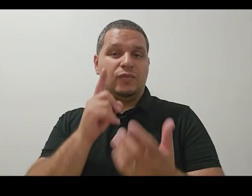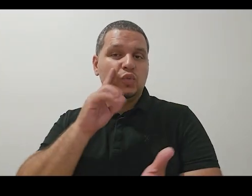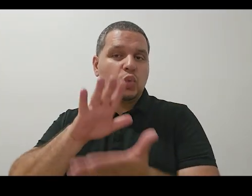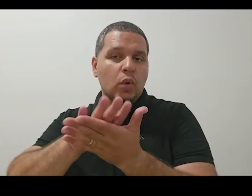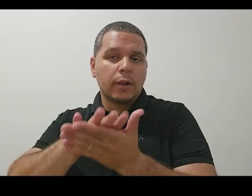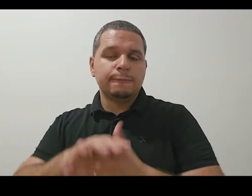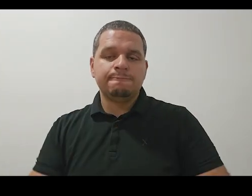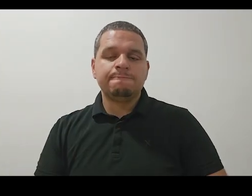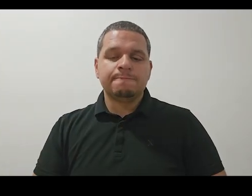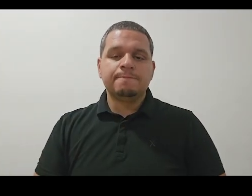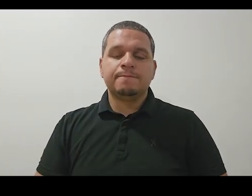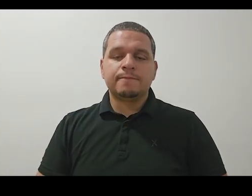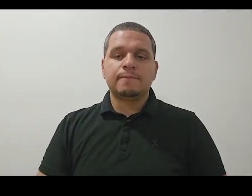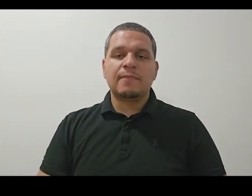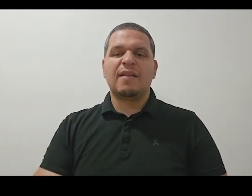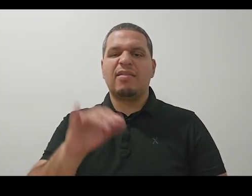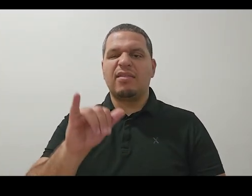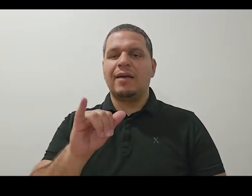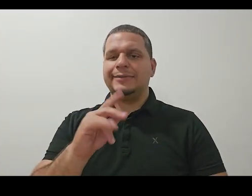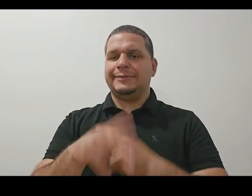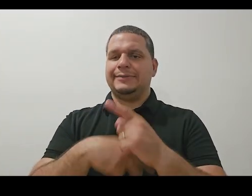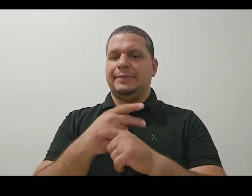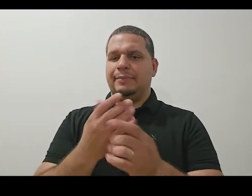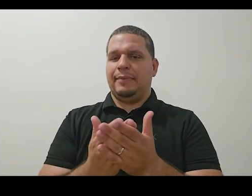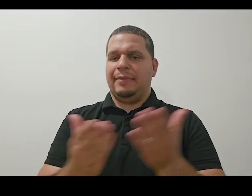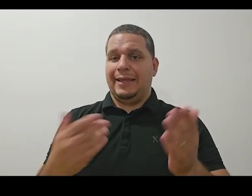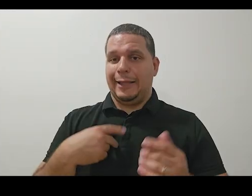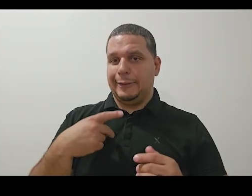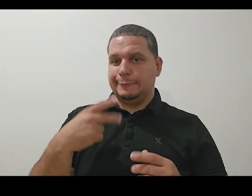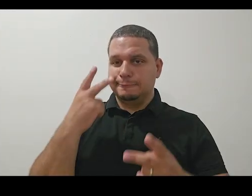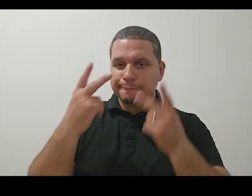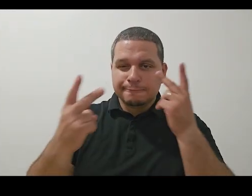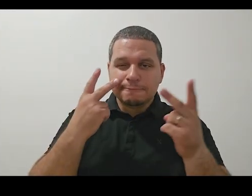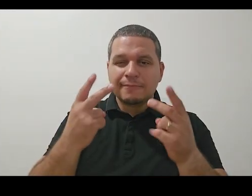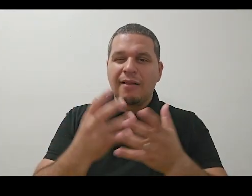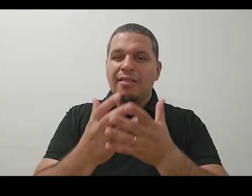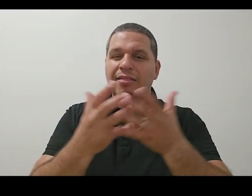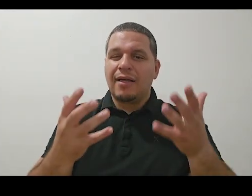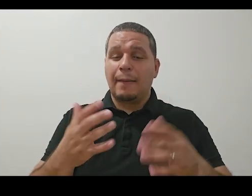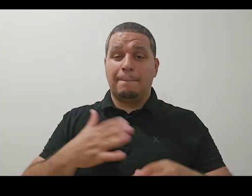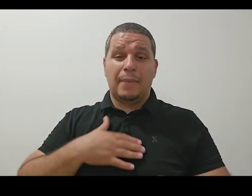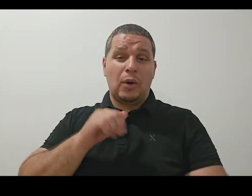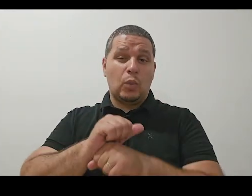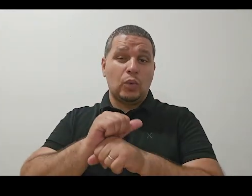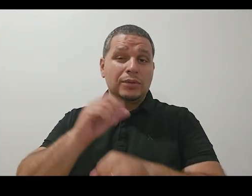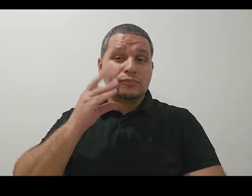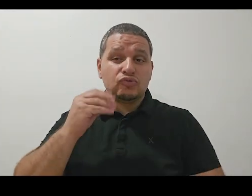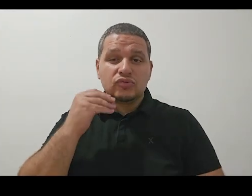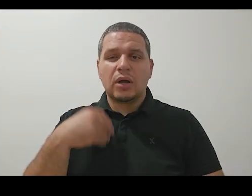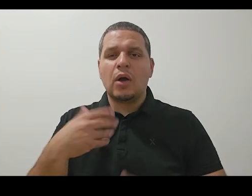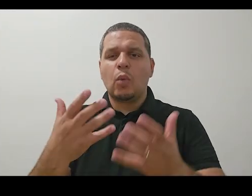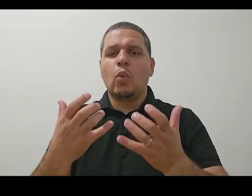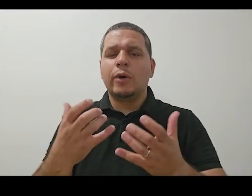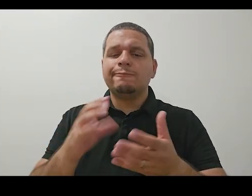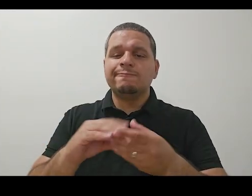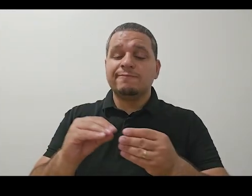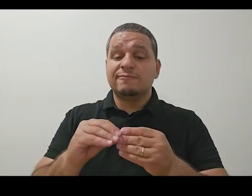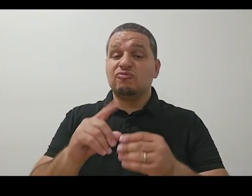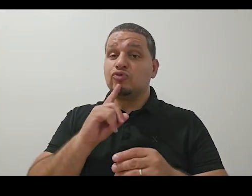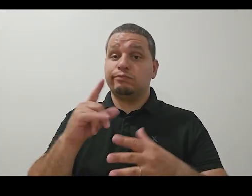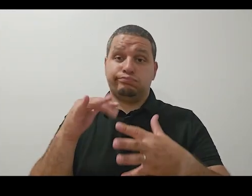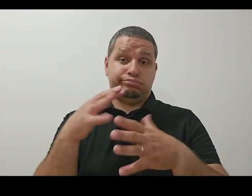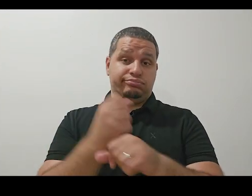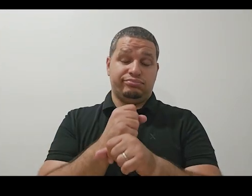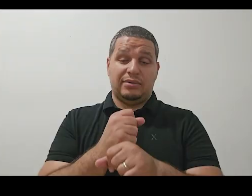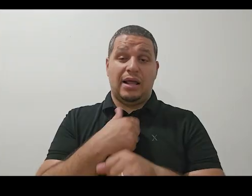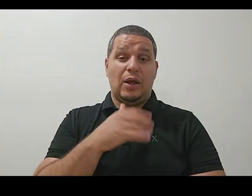So yeah, so these are the things I see a lot in my work experiences, and I just want to say, like in summary,